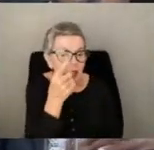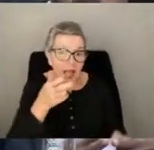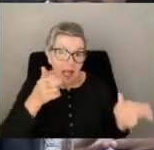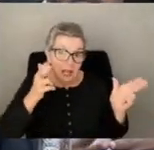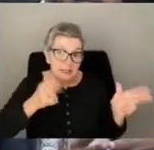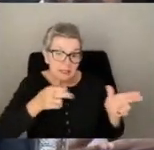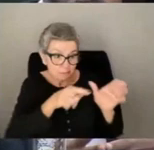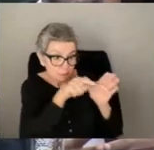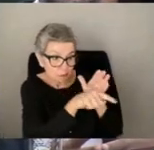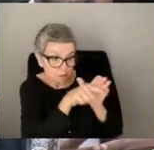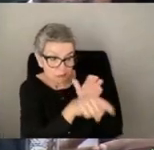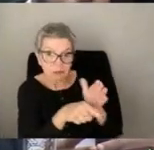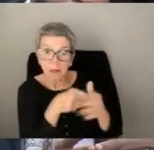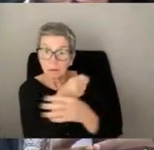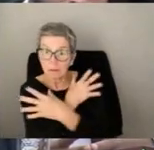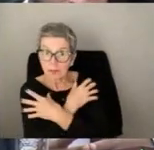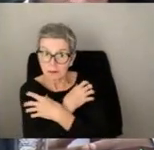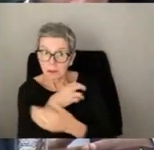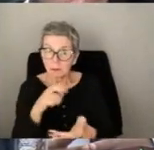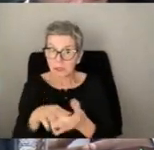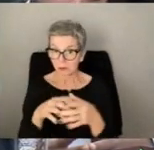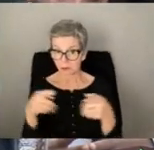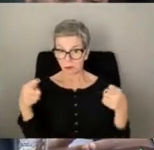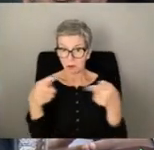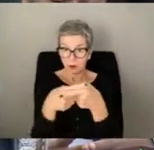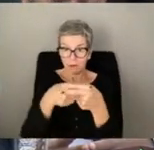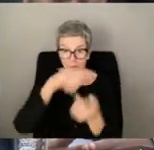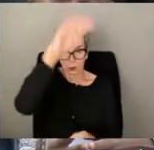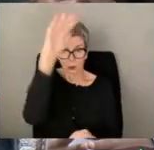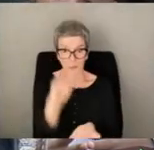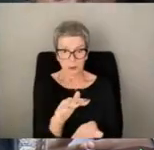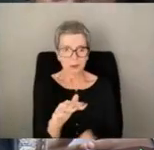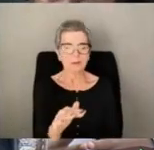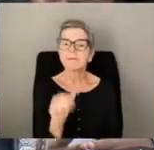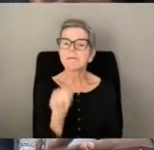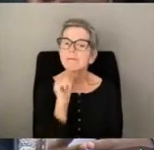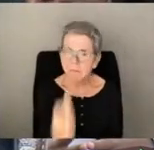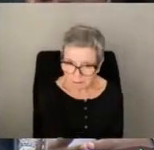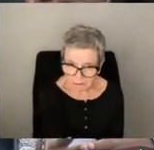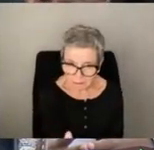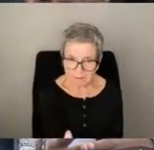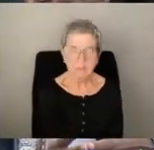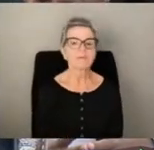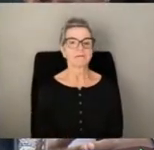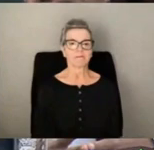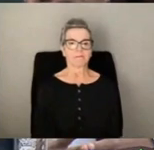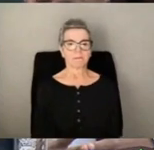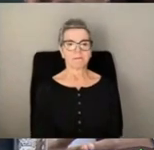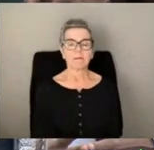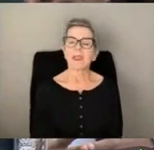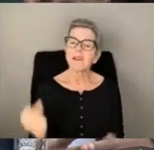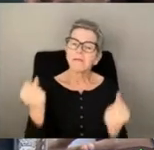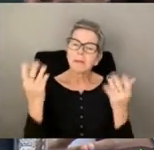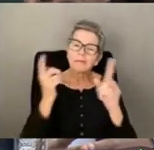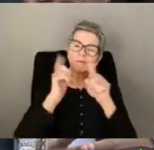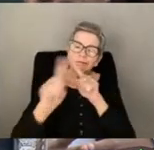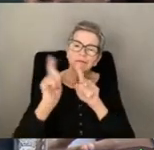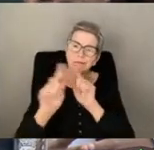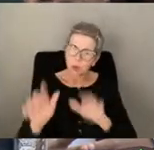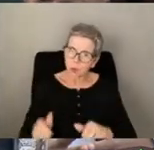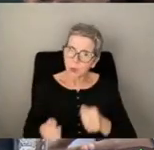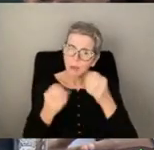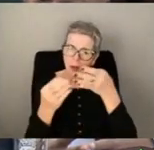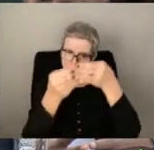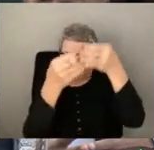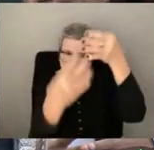The government-approved, expert-written and reviewed grizzly bear recovery plan contains an array of recommendations that will reduce conflict. None